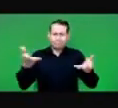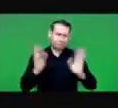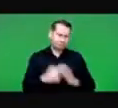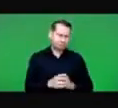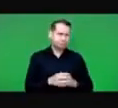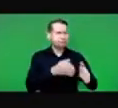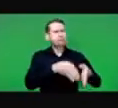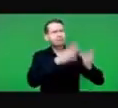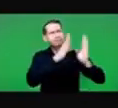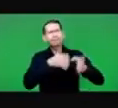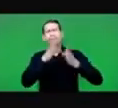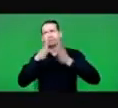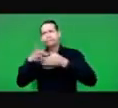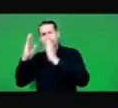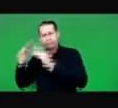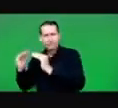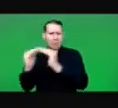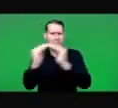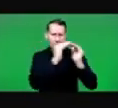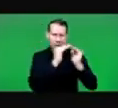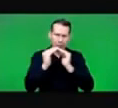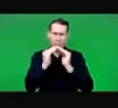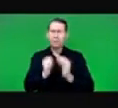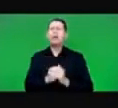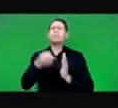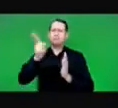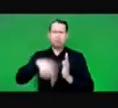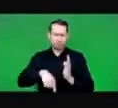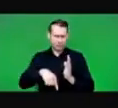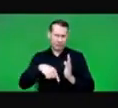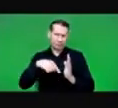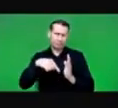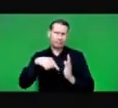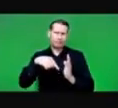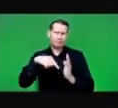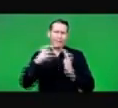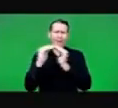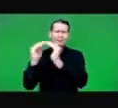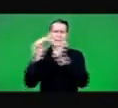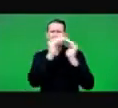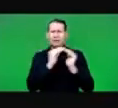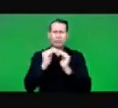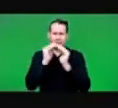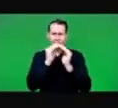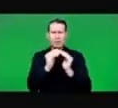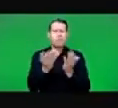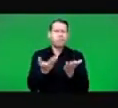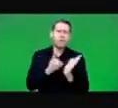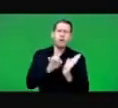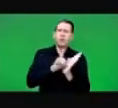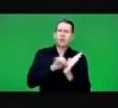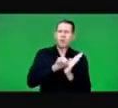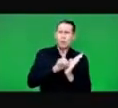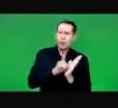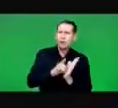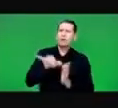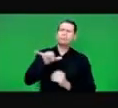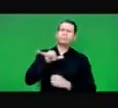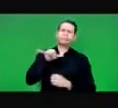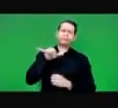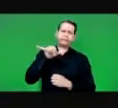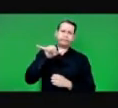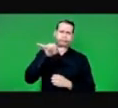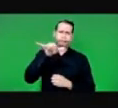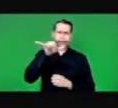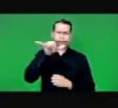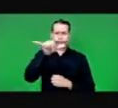Gabrielle mentioned, also in mobility, in an aeronautical manner. So actually